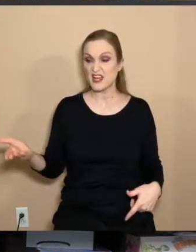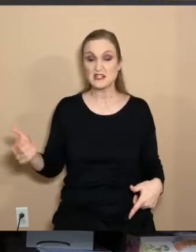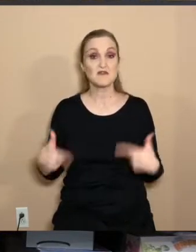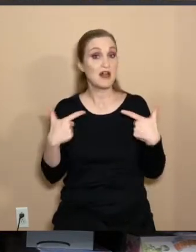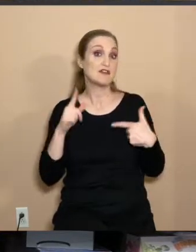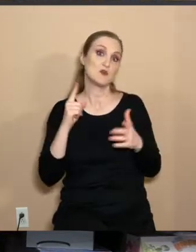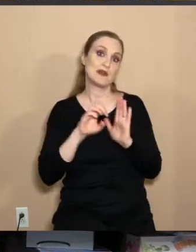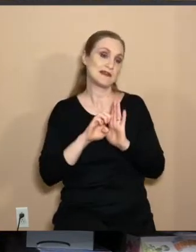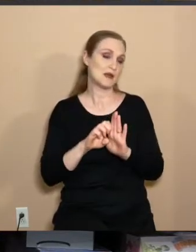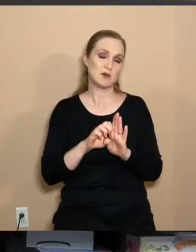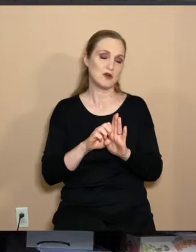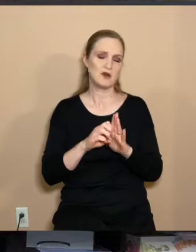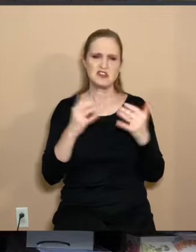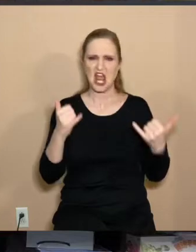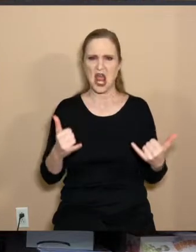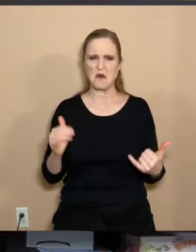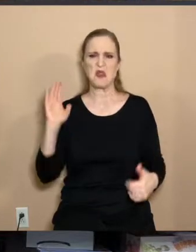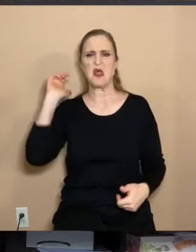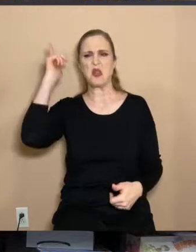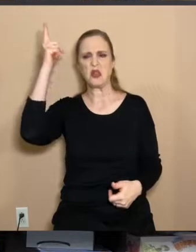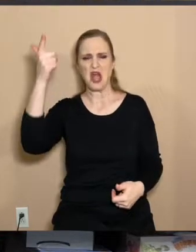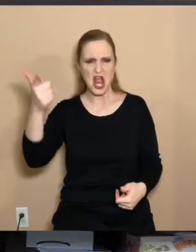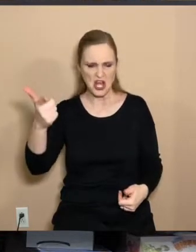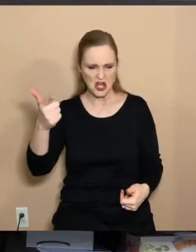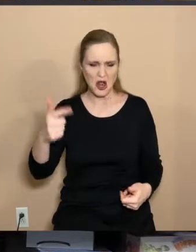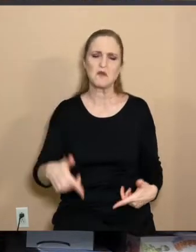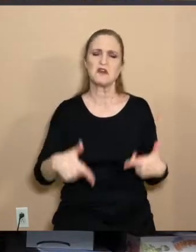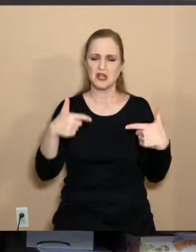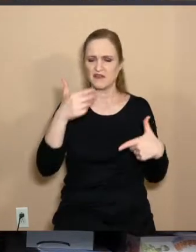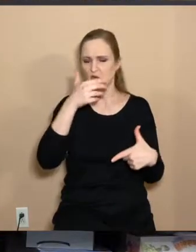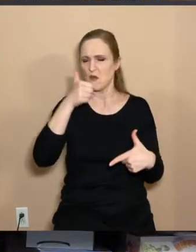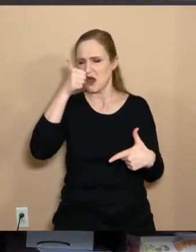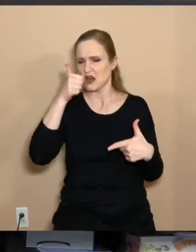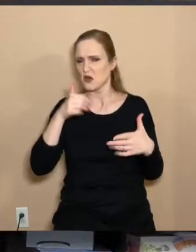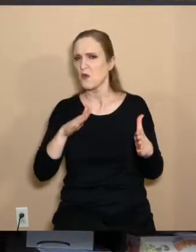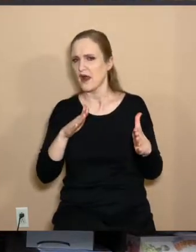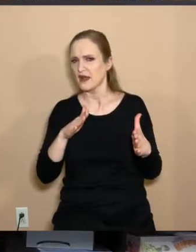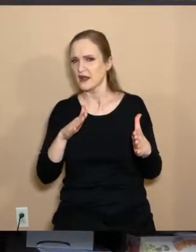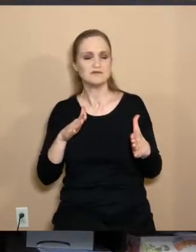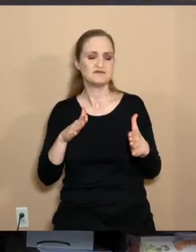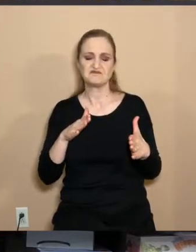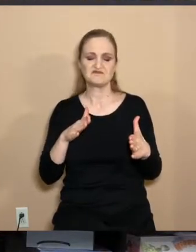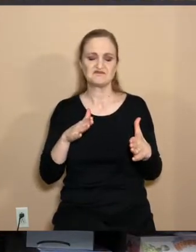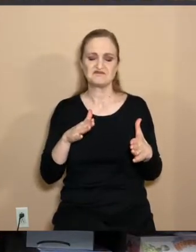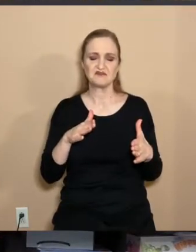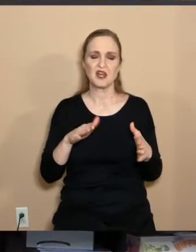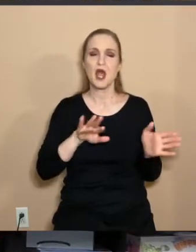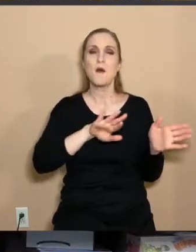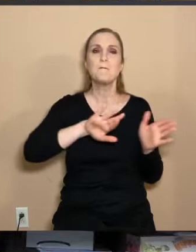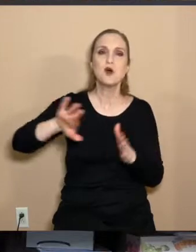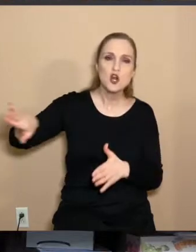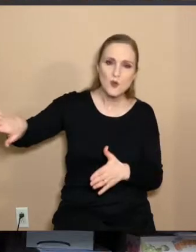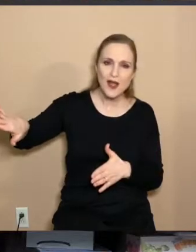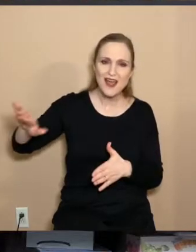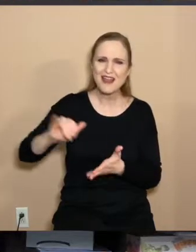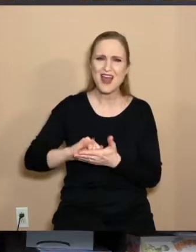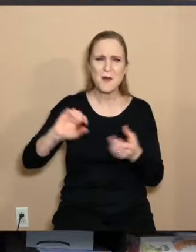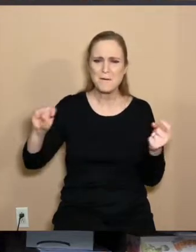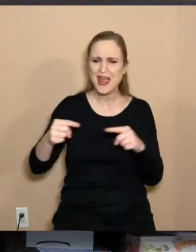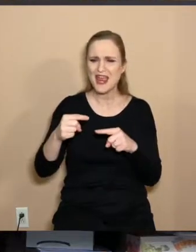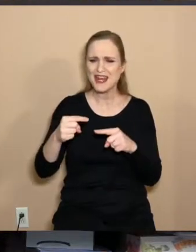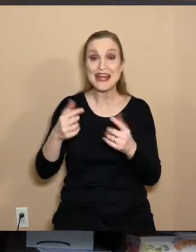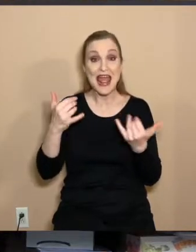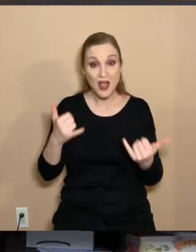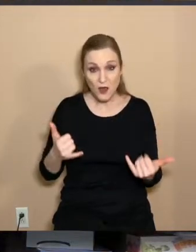example now, and then later I will, live the way I'm supposed to. Instead, put away that pain from your body now.